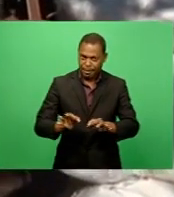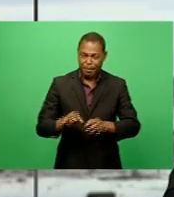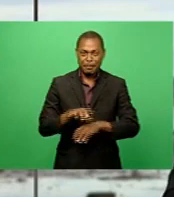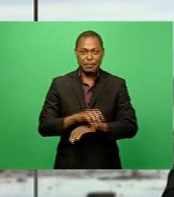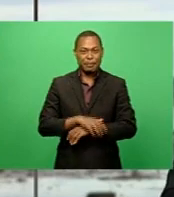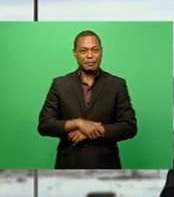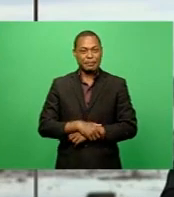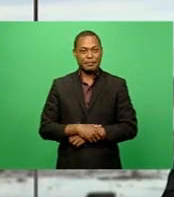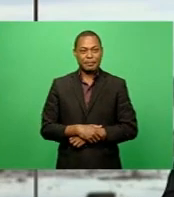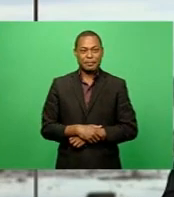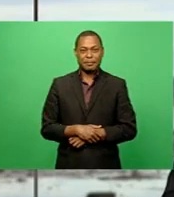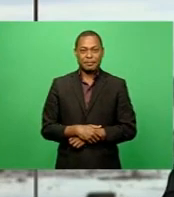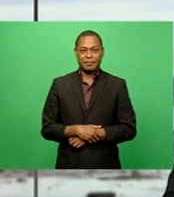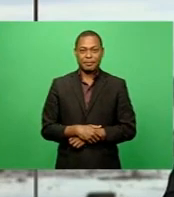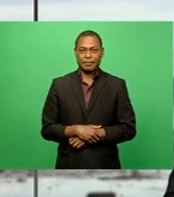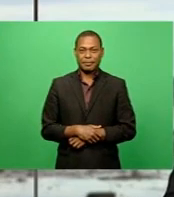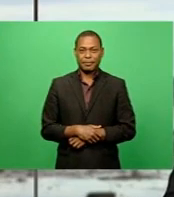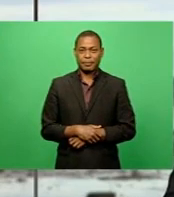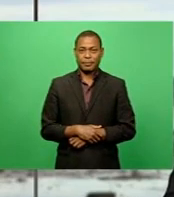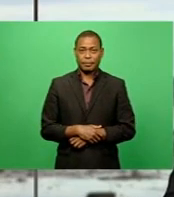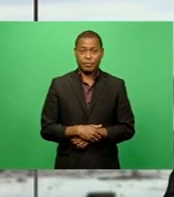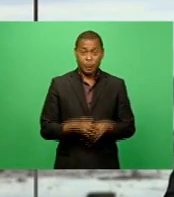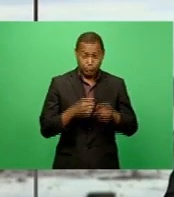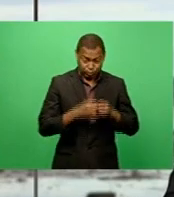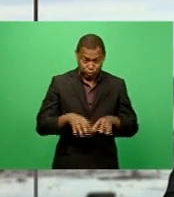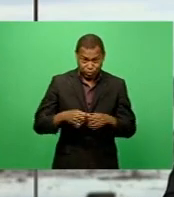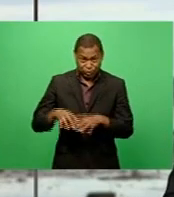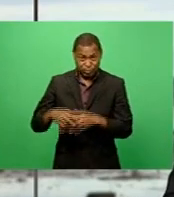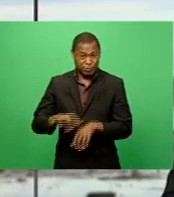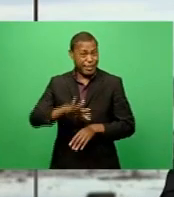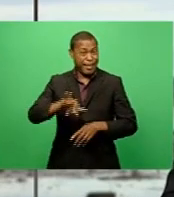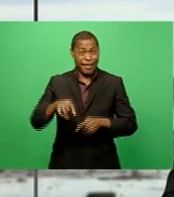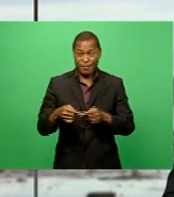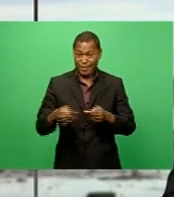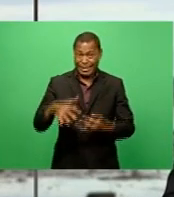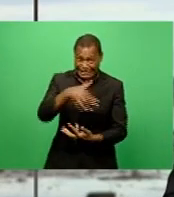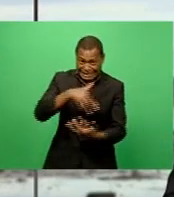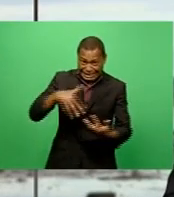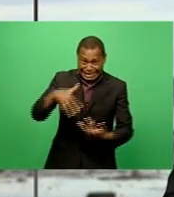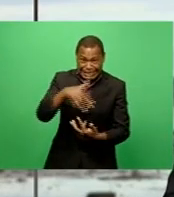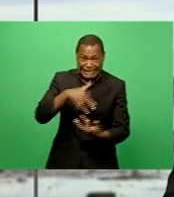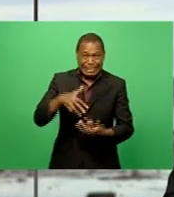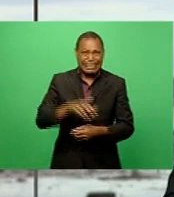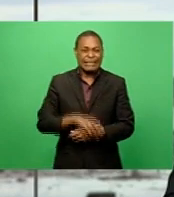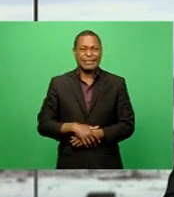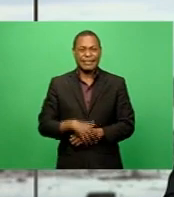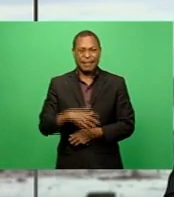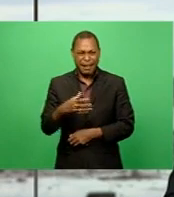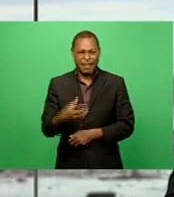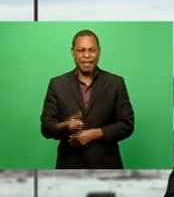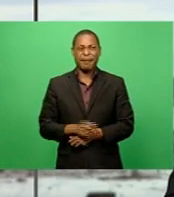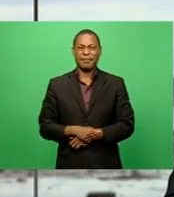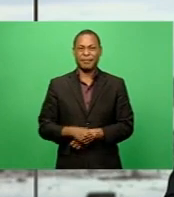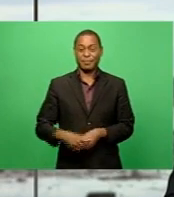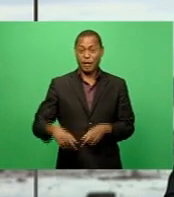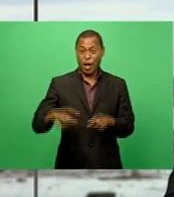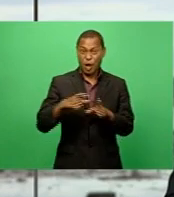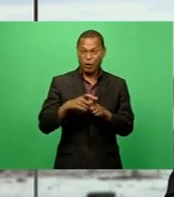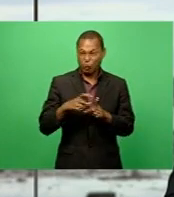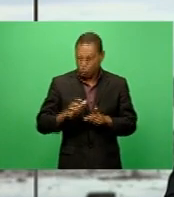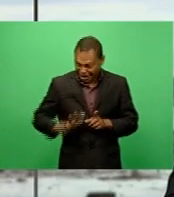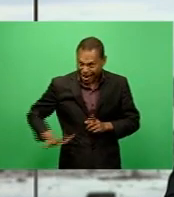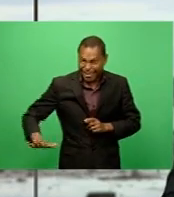News. Despite losing everything to Tropical Cyclone Yasa, residents of Malawai and Reketi